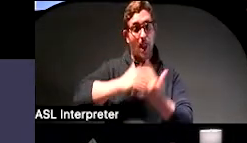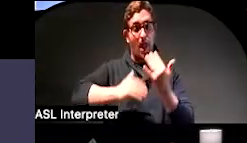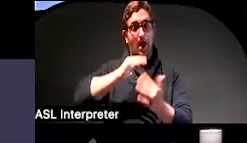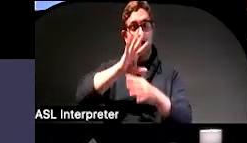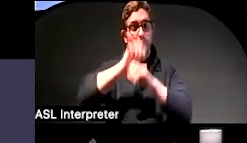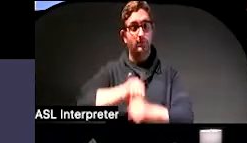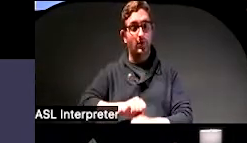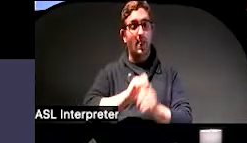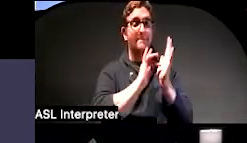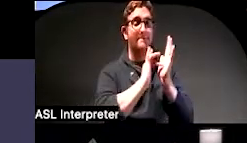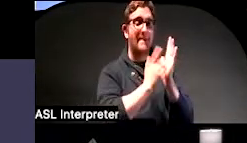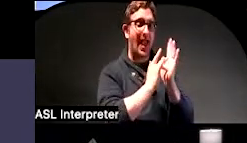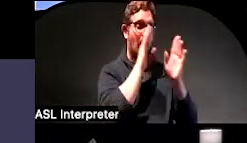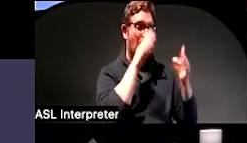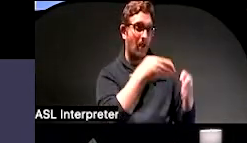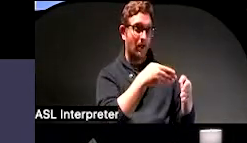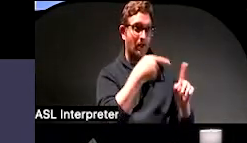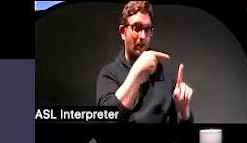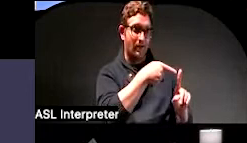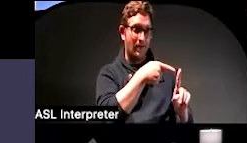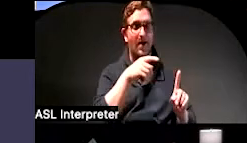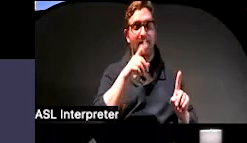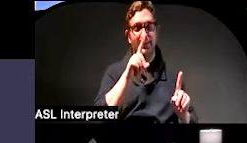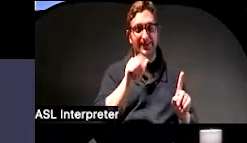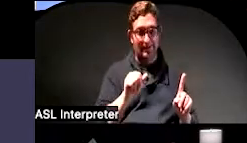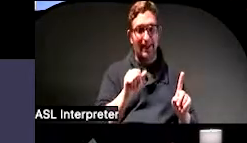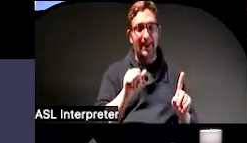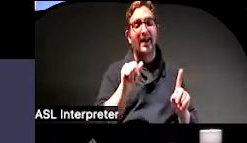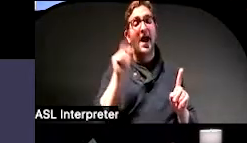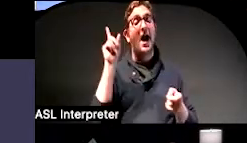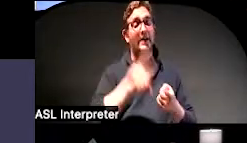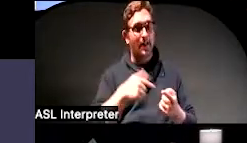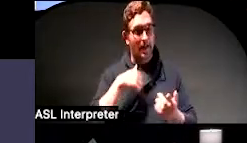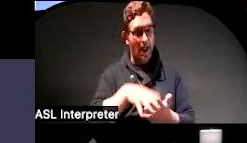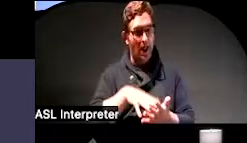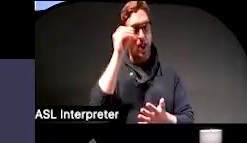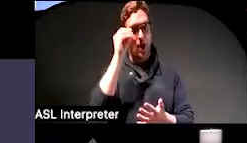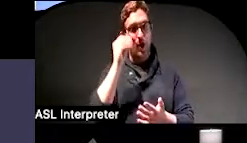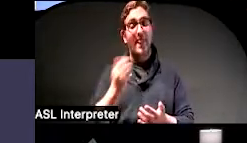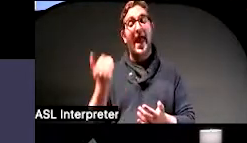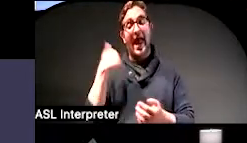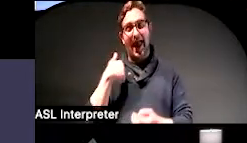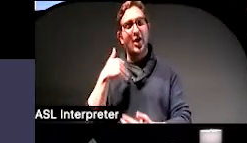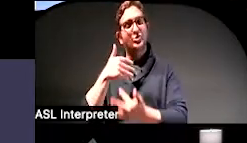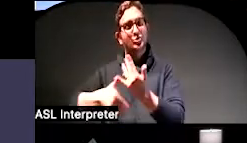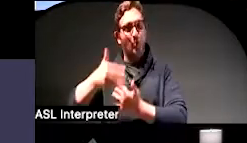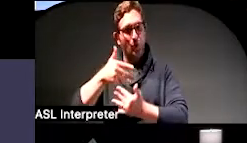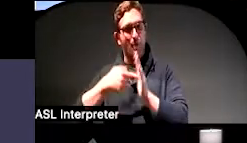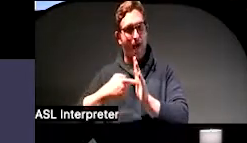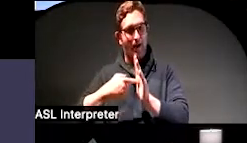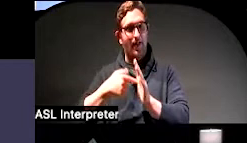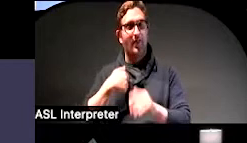the medical model of disability until I learned that there was a social model. And so I found it